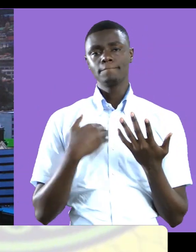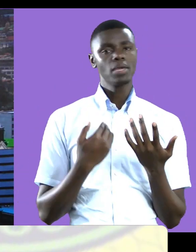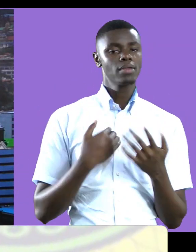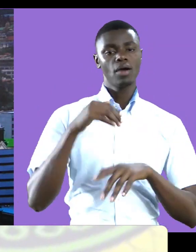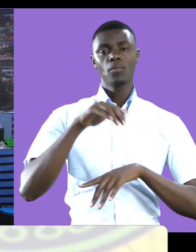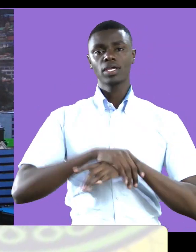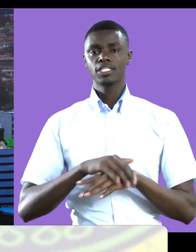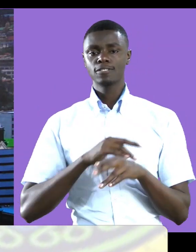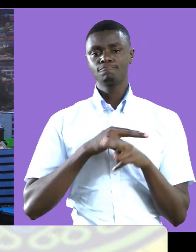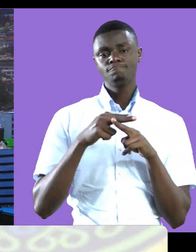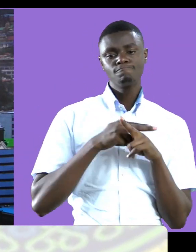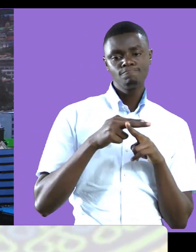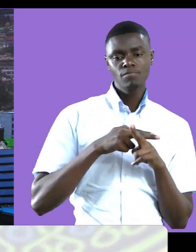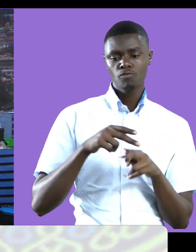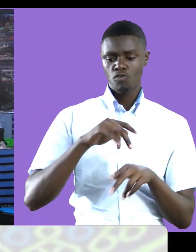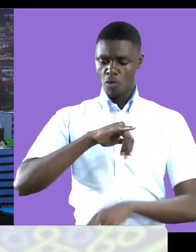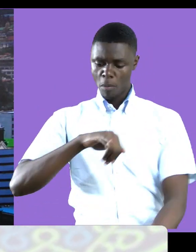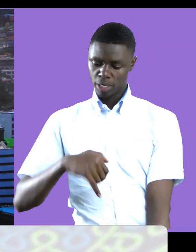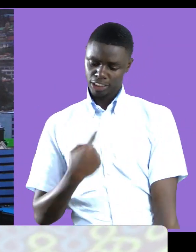to November.